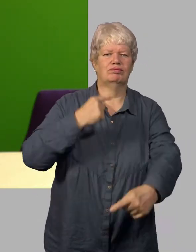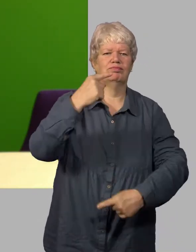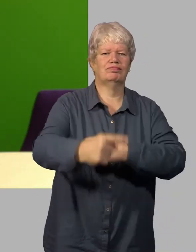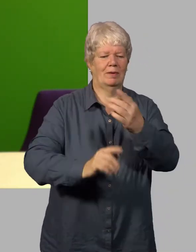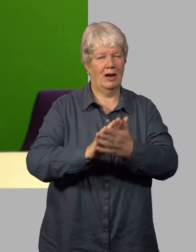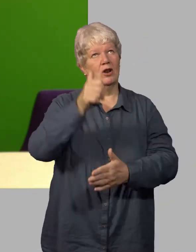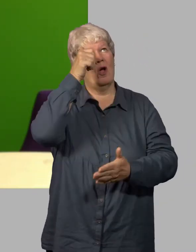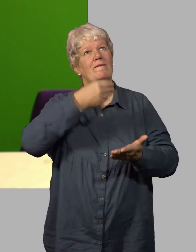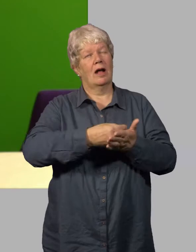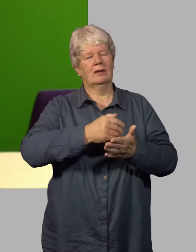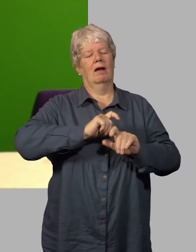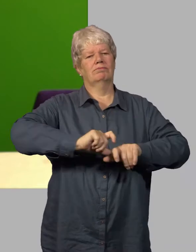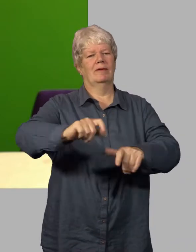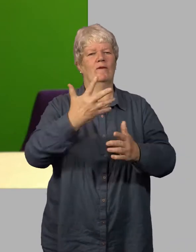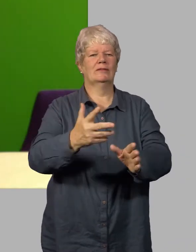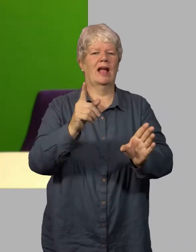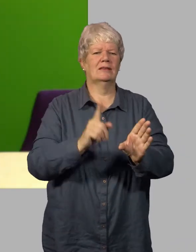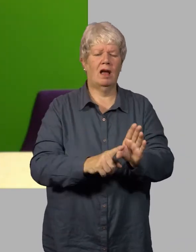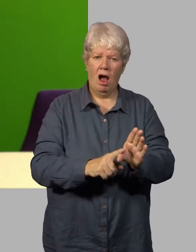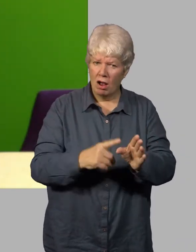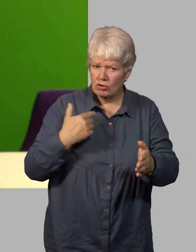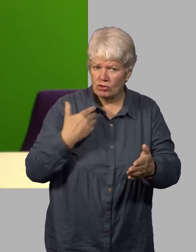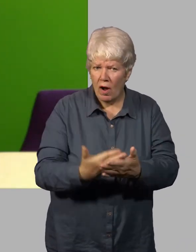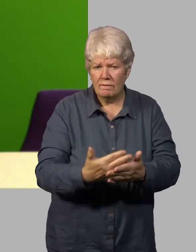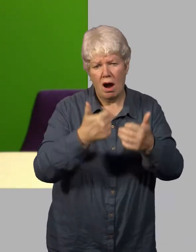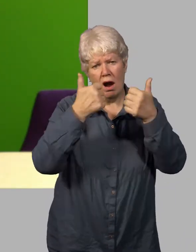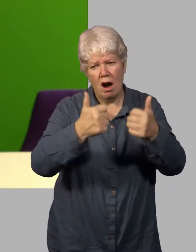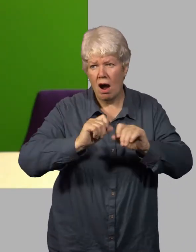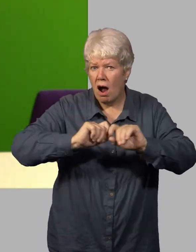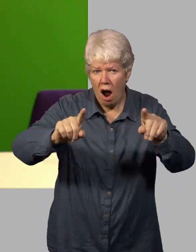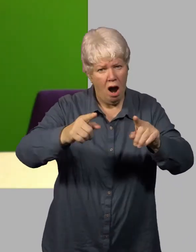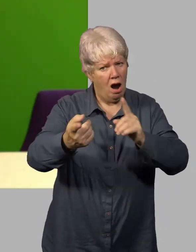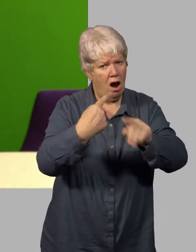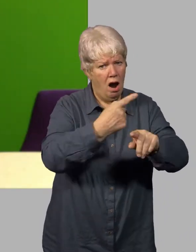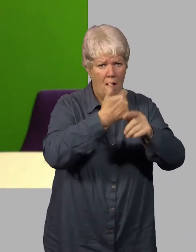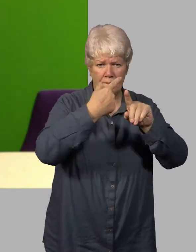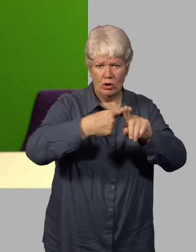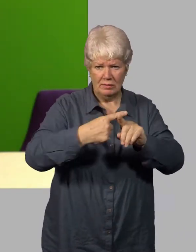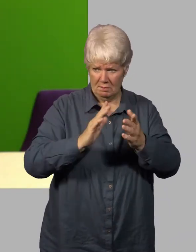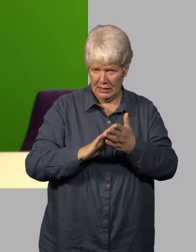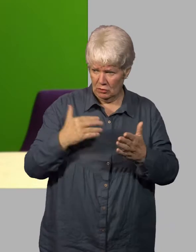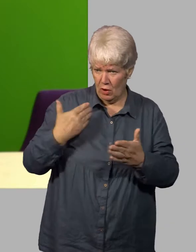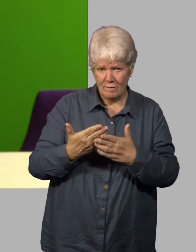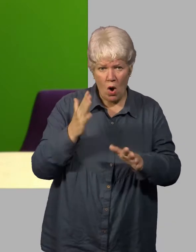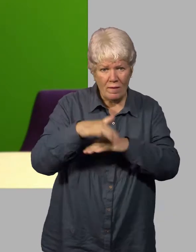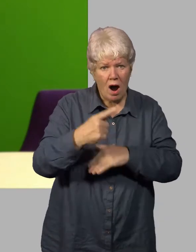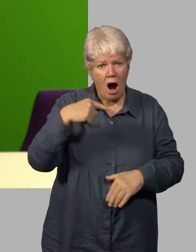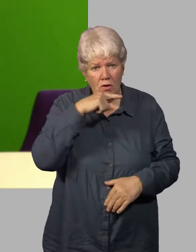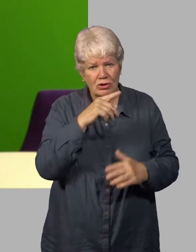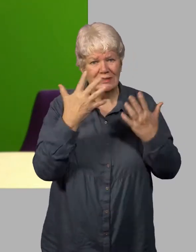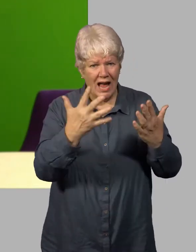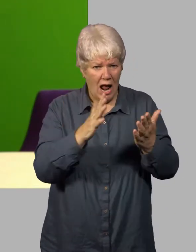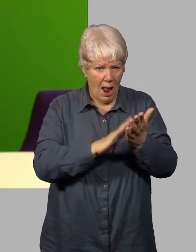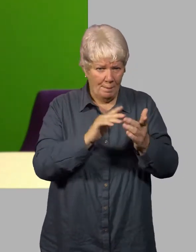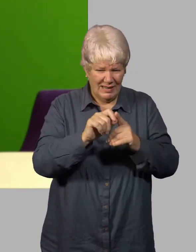being secure for the next 10 years. There has been a really positive response to this mailing, and we already have over 110